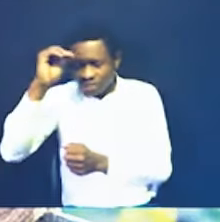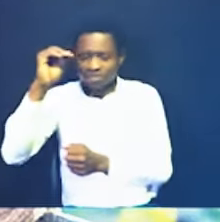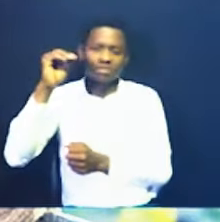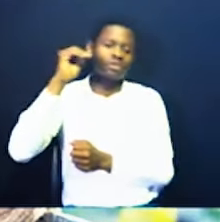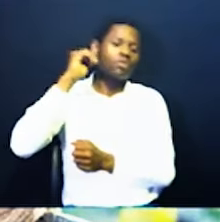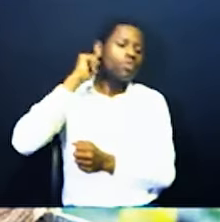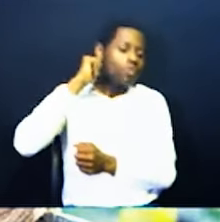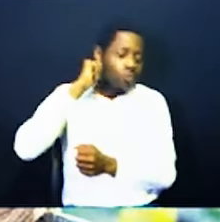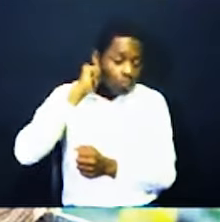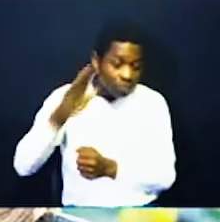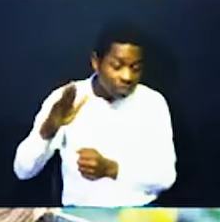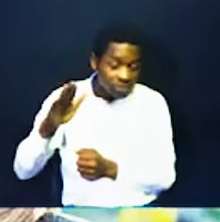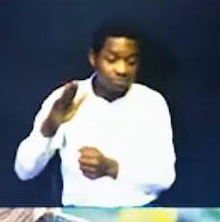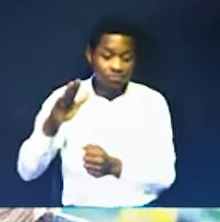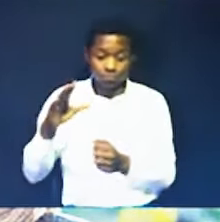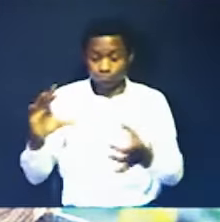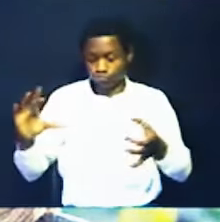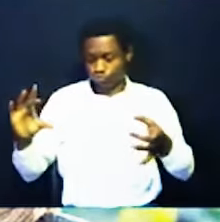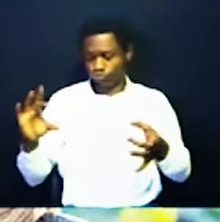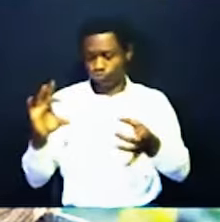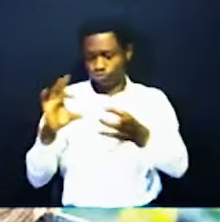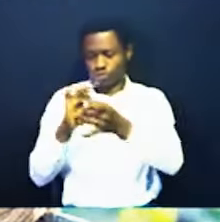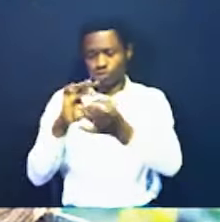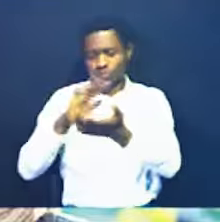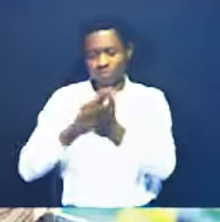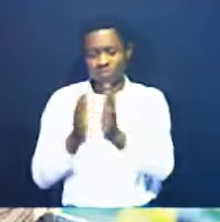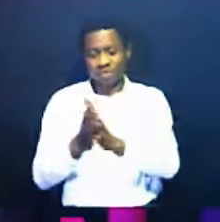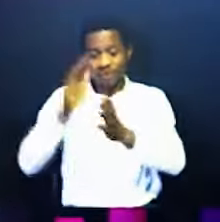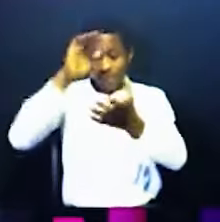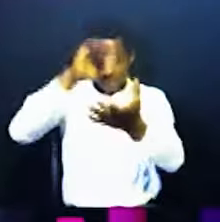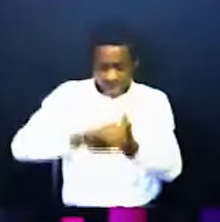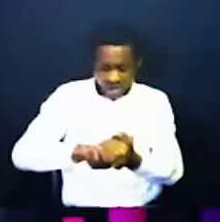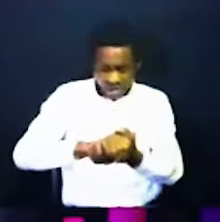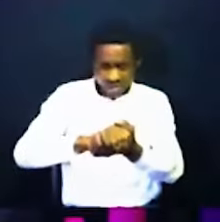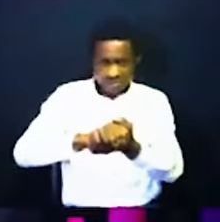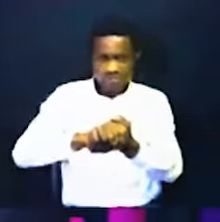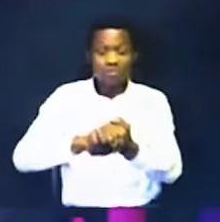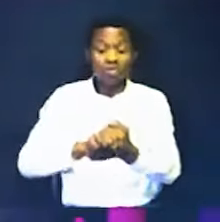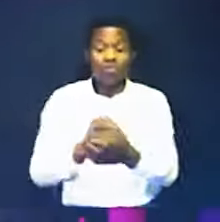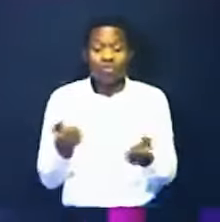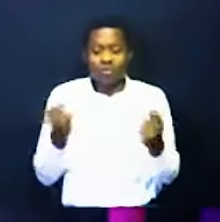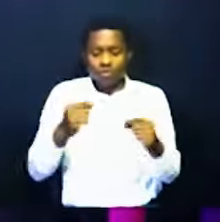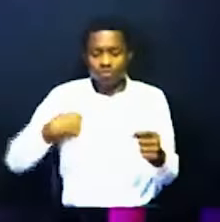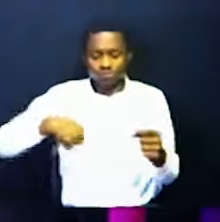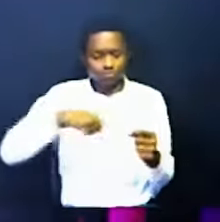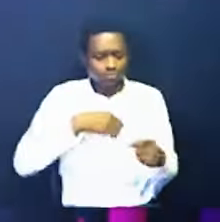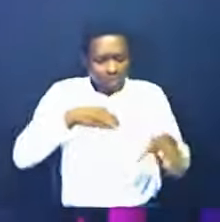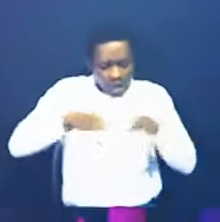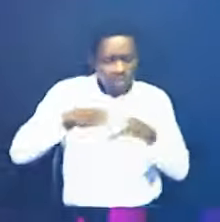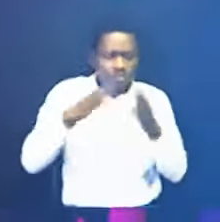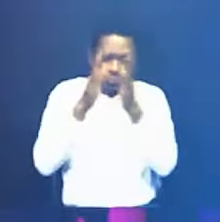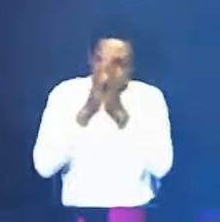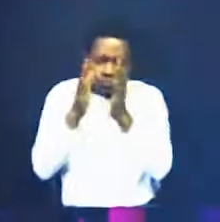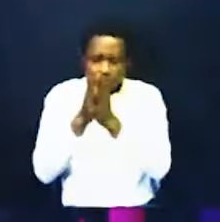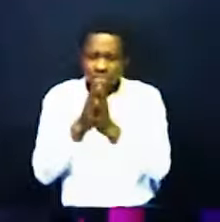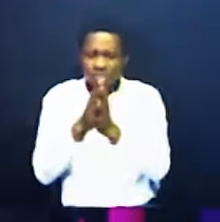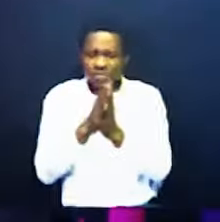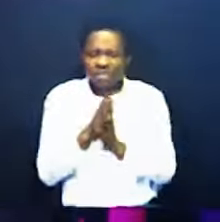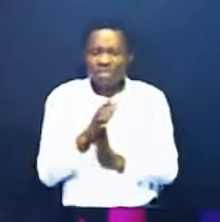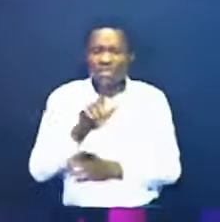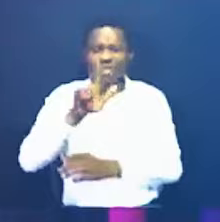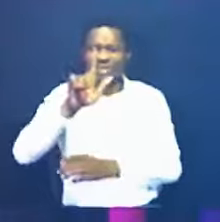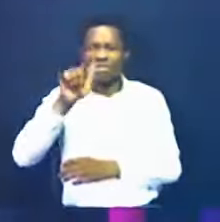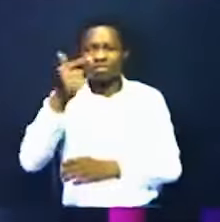rise, this thing called LGBTQ+ will fizzle into thin air. What is the strength